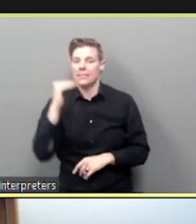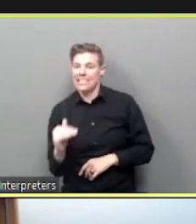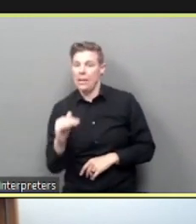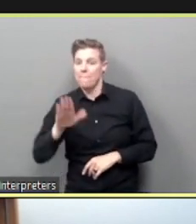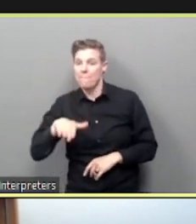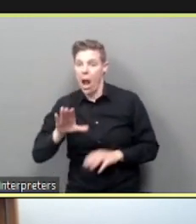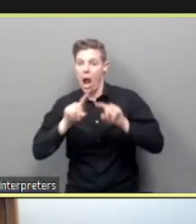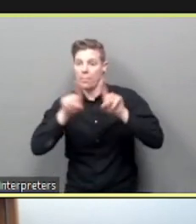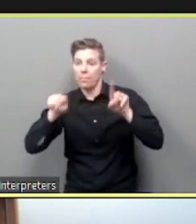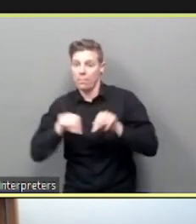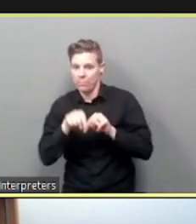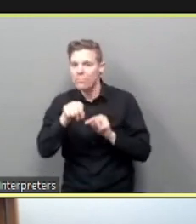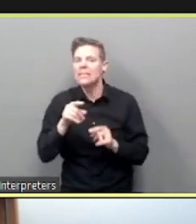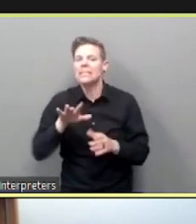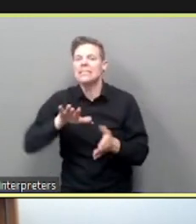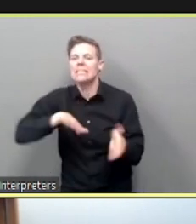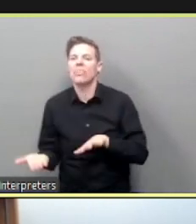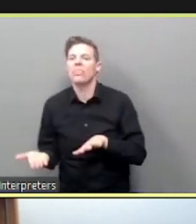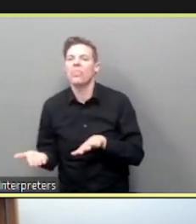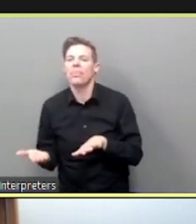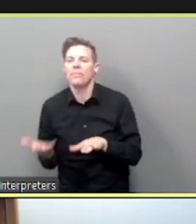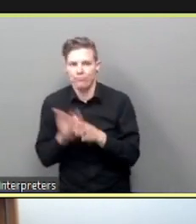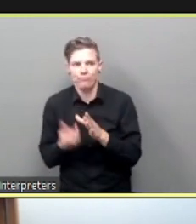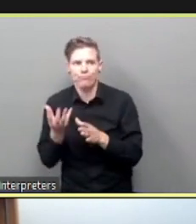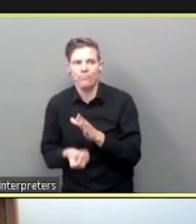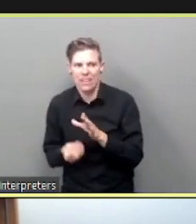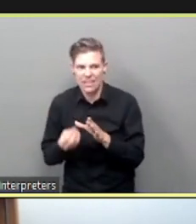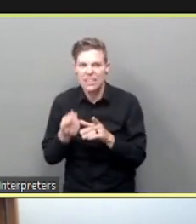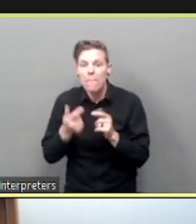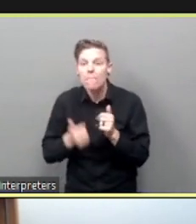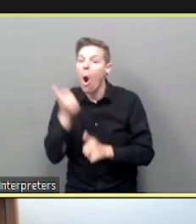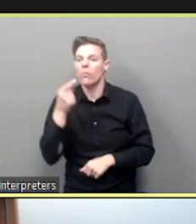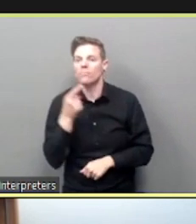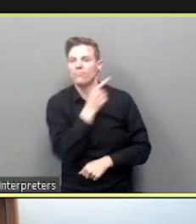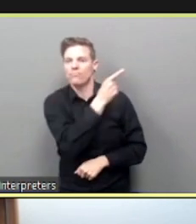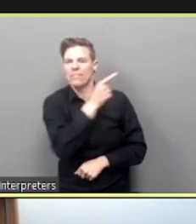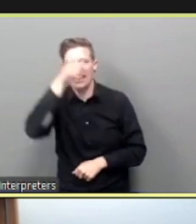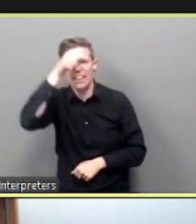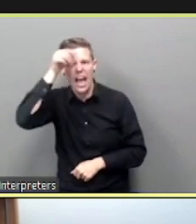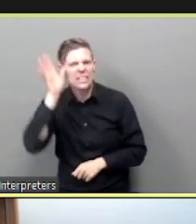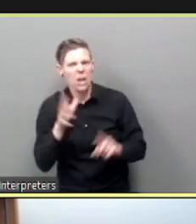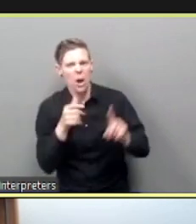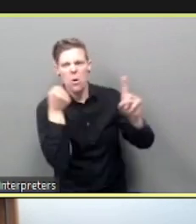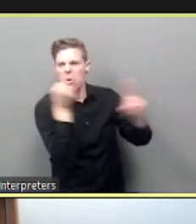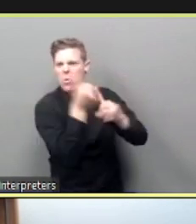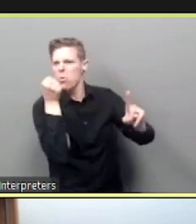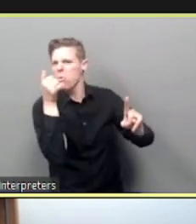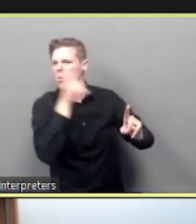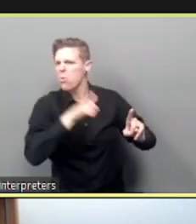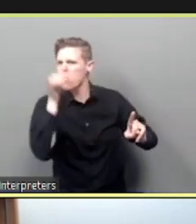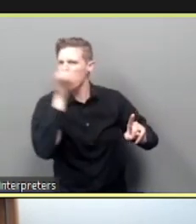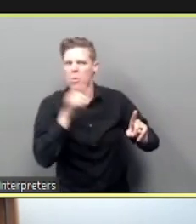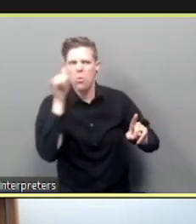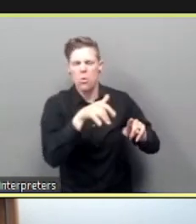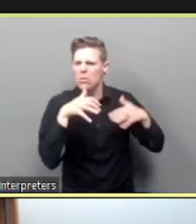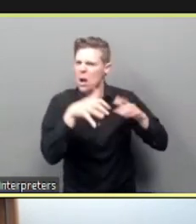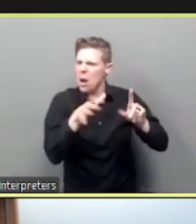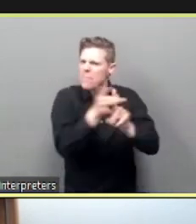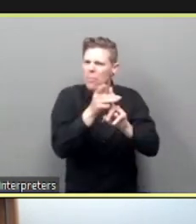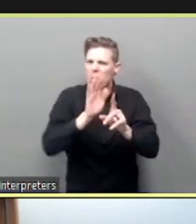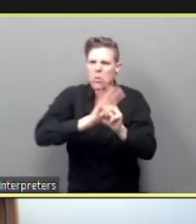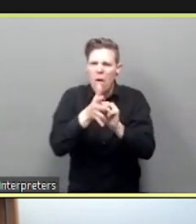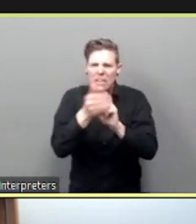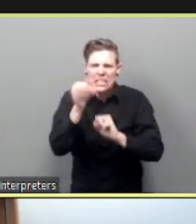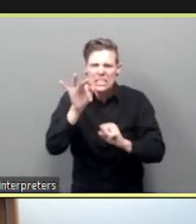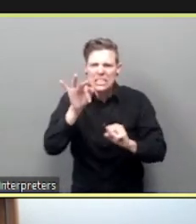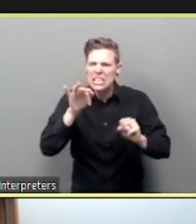I would just want to mention Alaska has really been hit hard. They continue to be hit hard, though. I believe the latest update